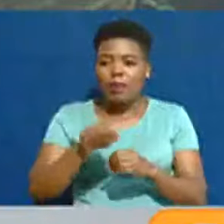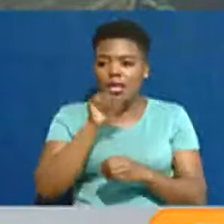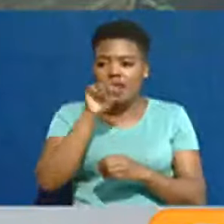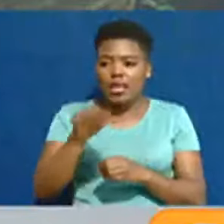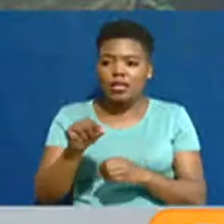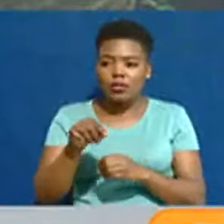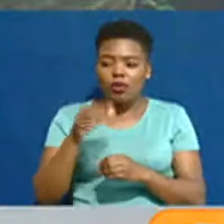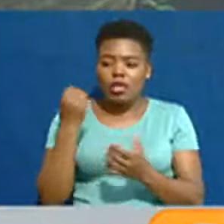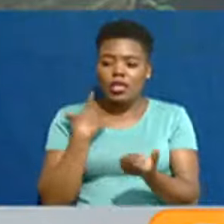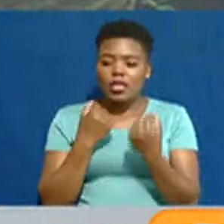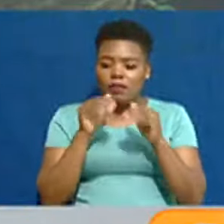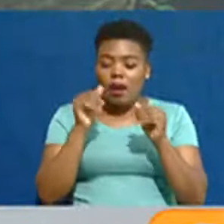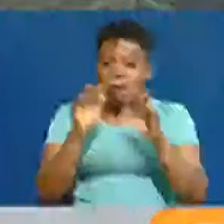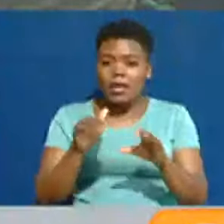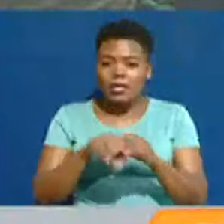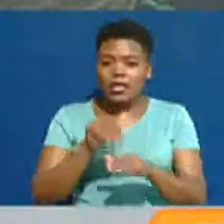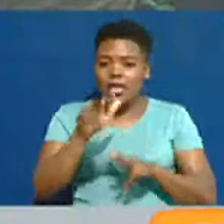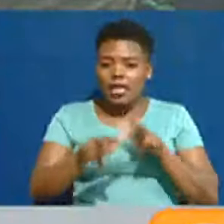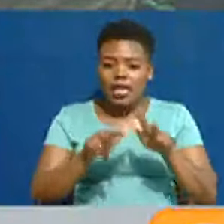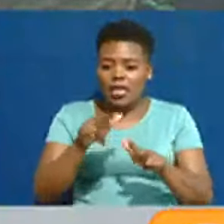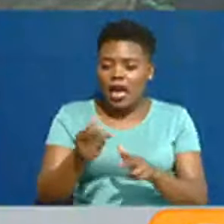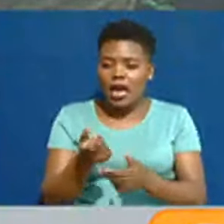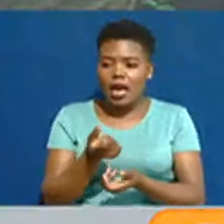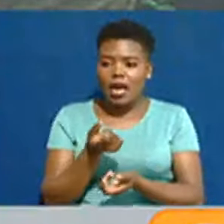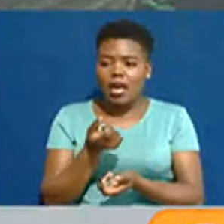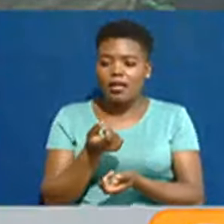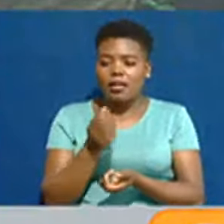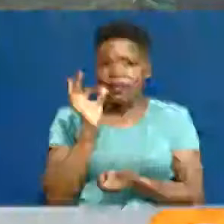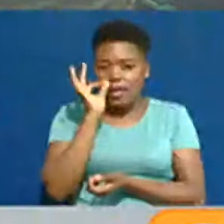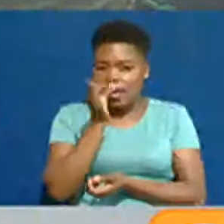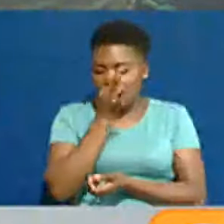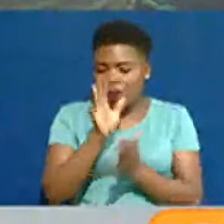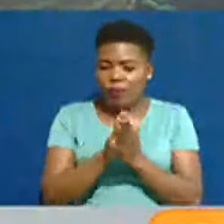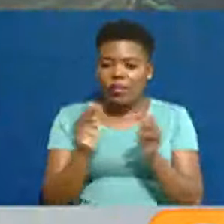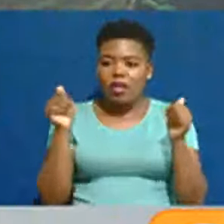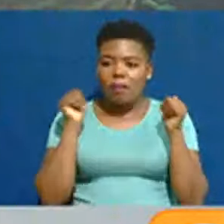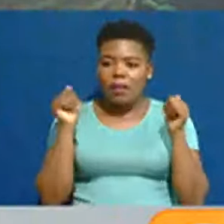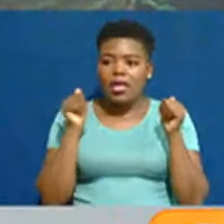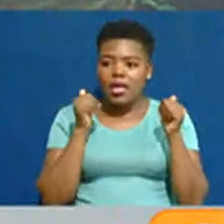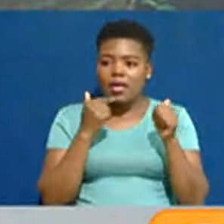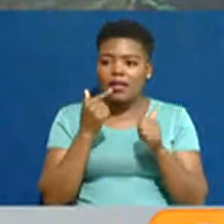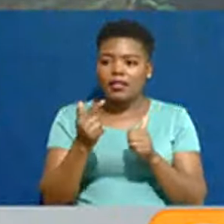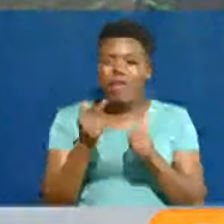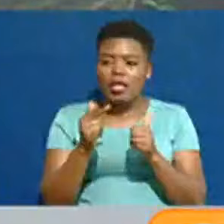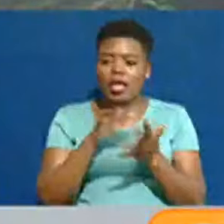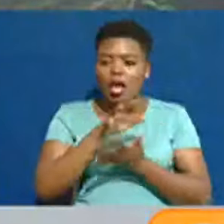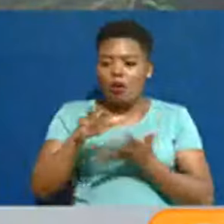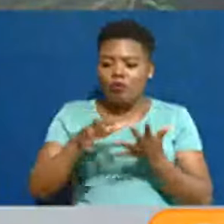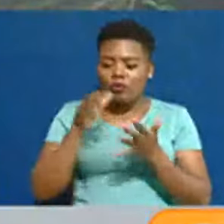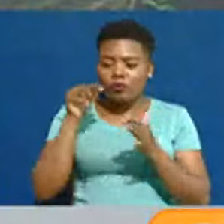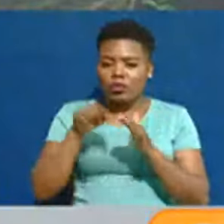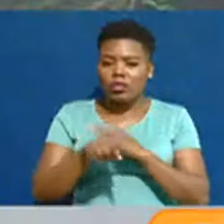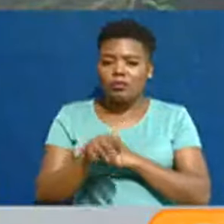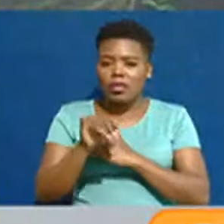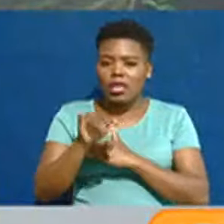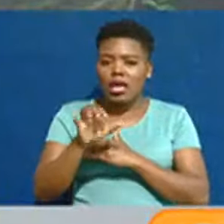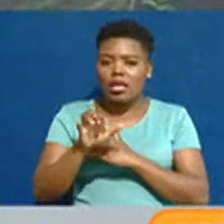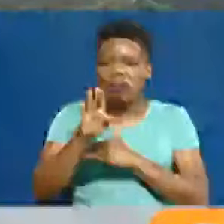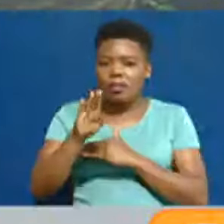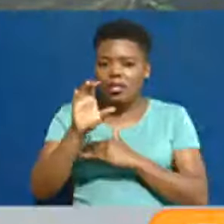Tea farmers in Nyeri, Kirinyaga and Nyamira counties expressed outrage at the Independent Electoral